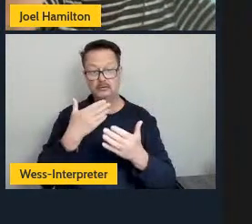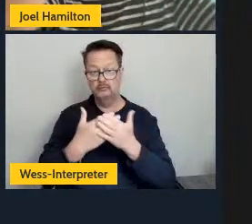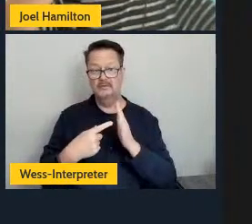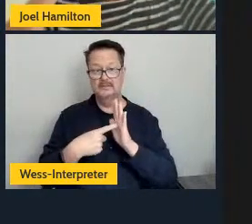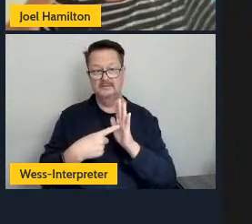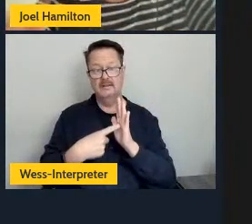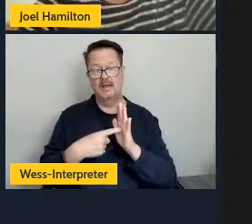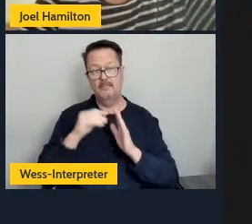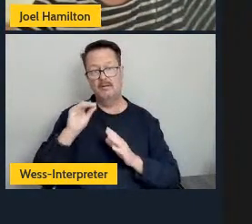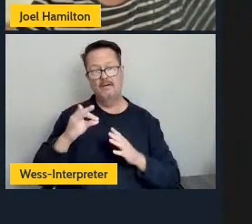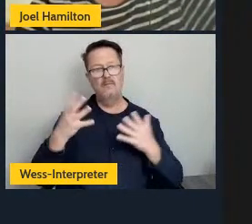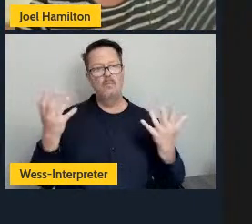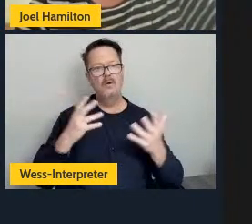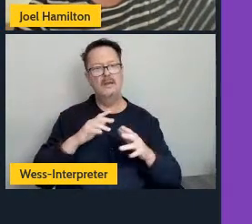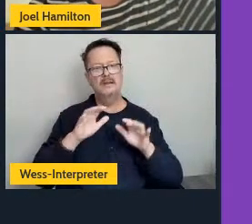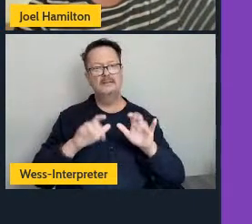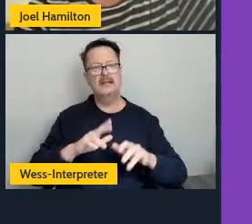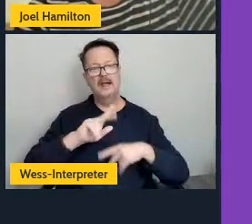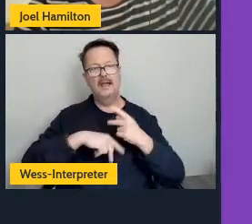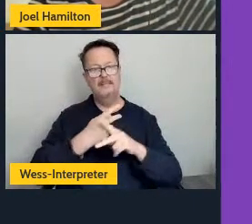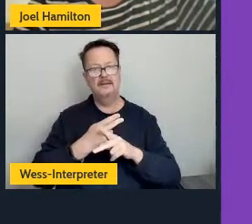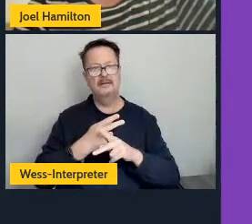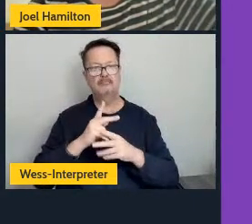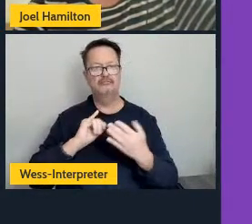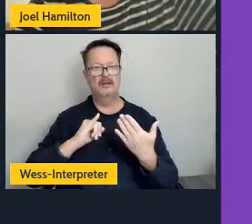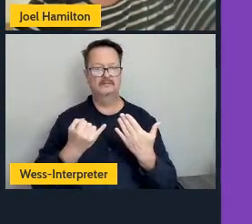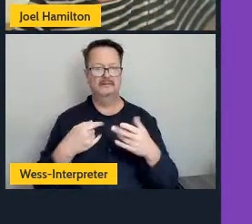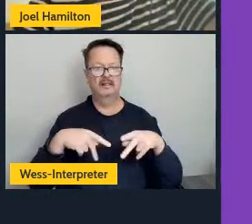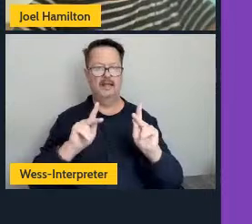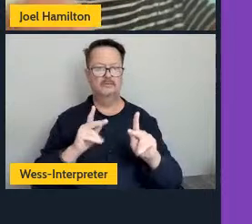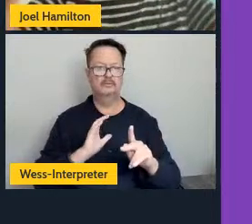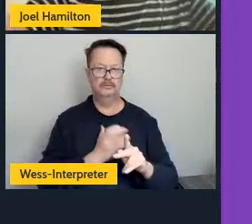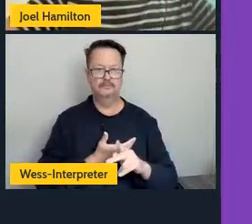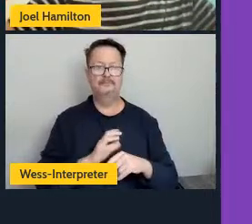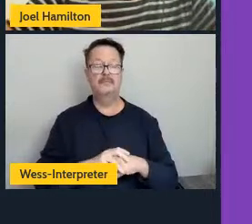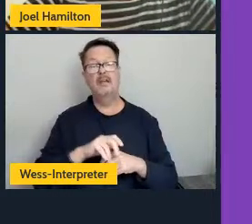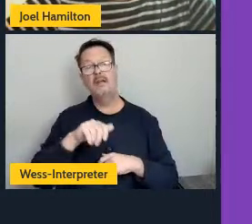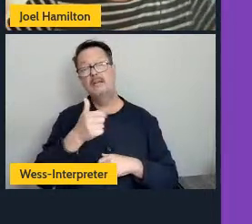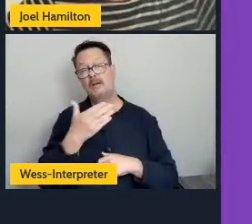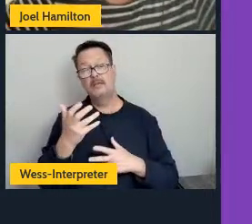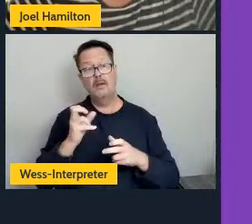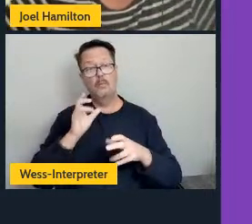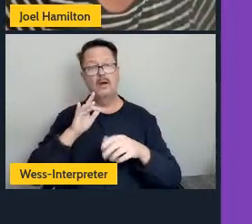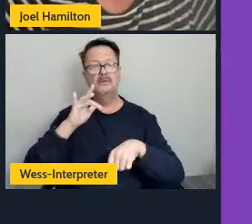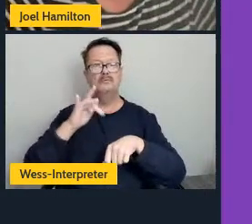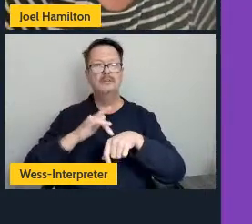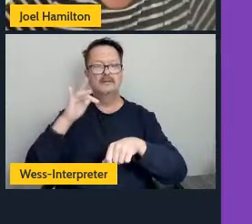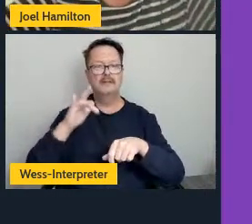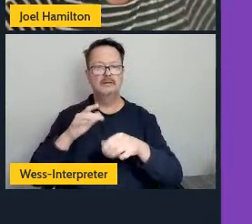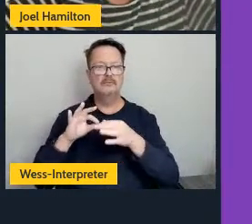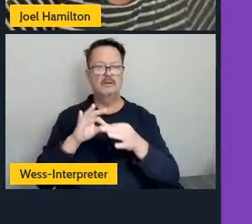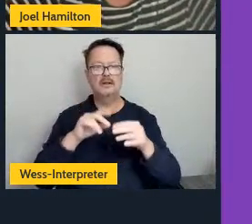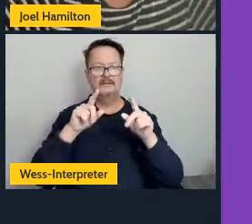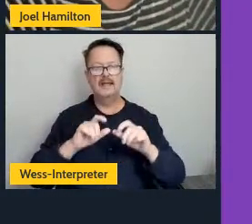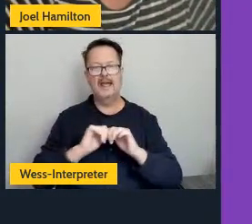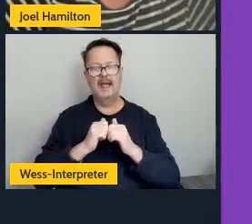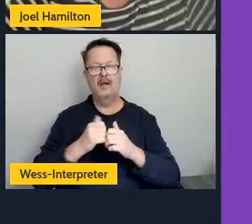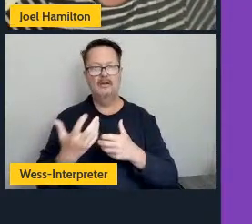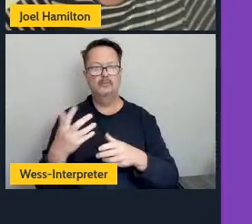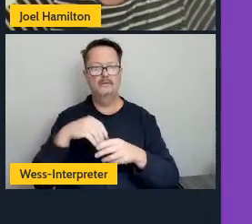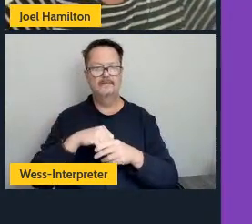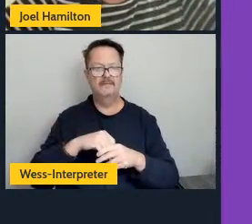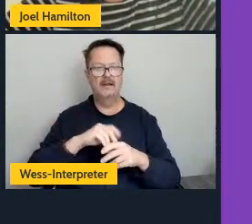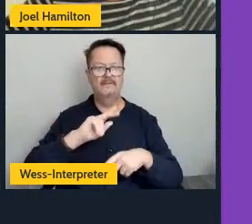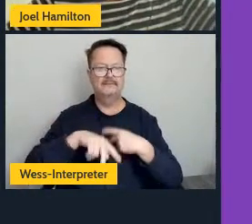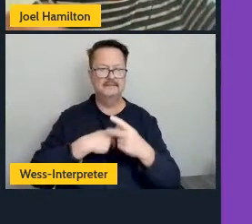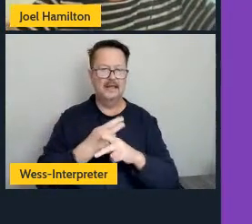example of what typing a project allows us to do. Another thing I wanted to touch on regarding testing is how could you involve types when